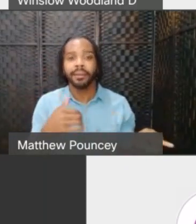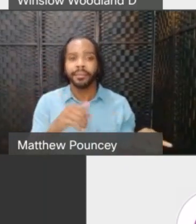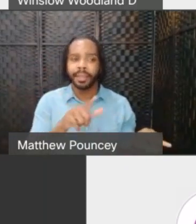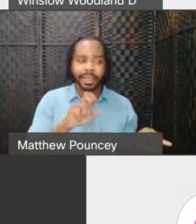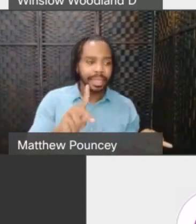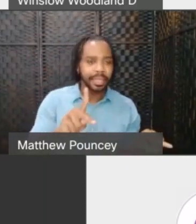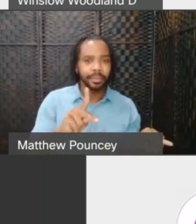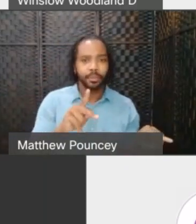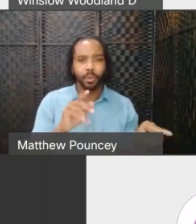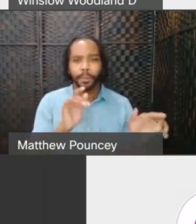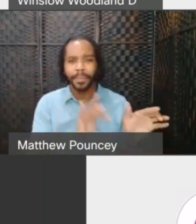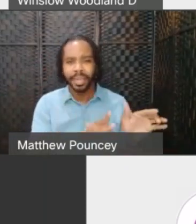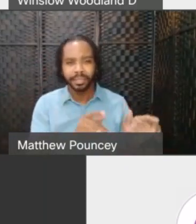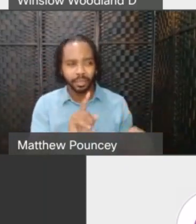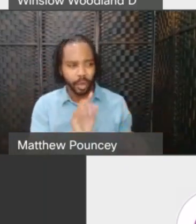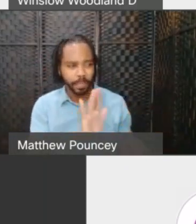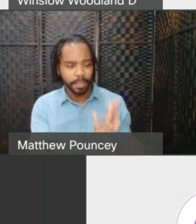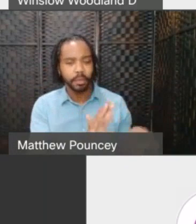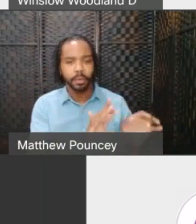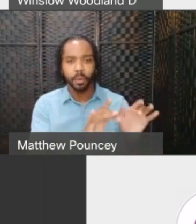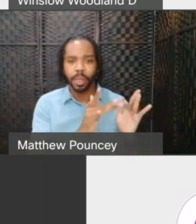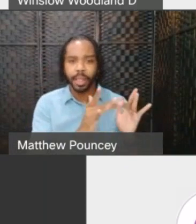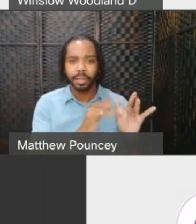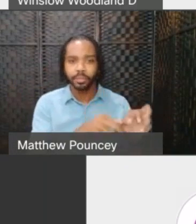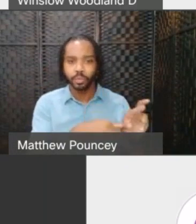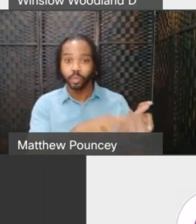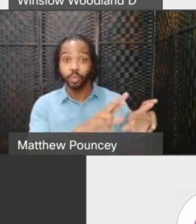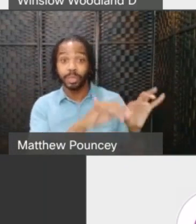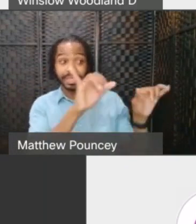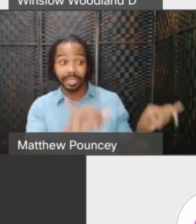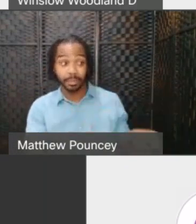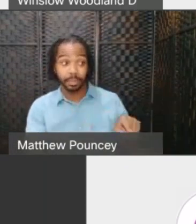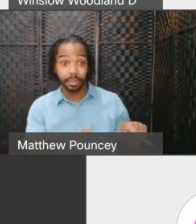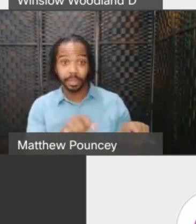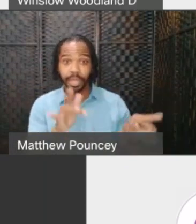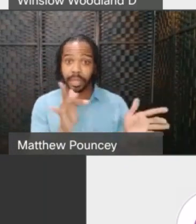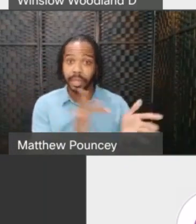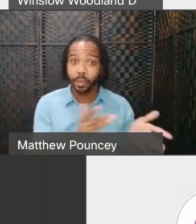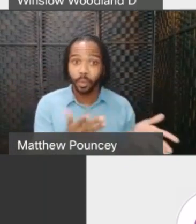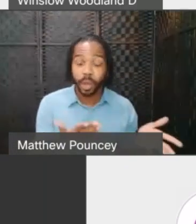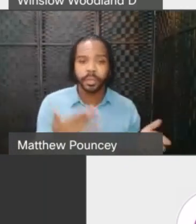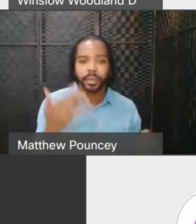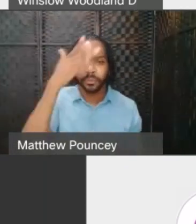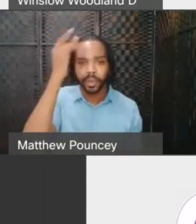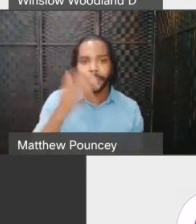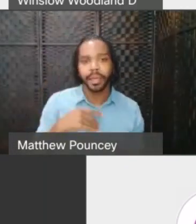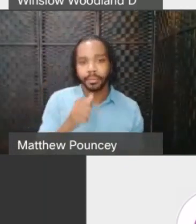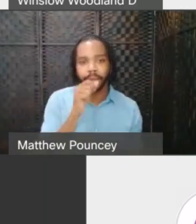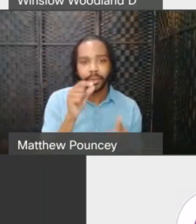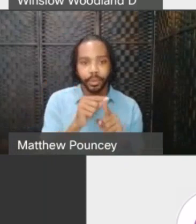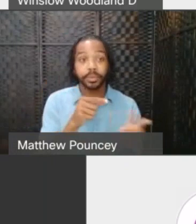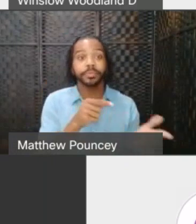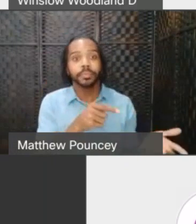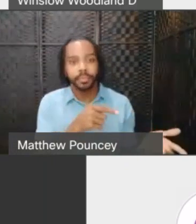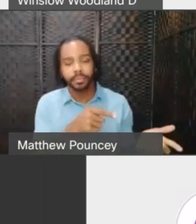the online renewal system that says, I forgot my password. They can select that and then they will get a